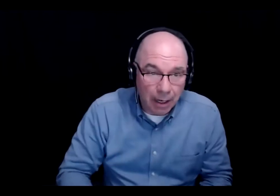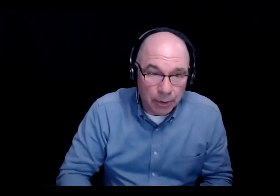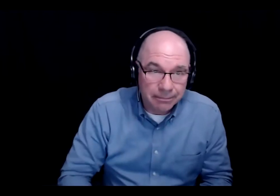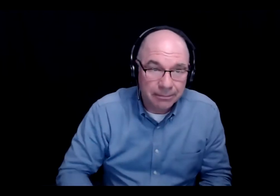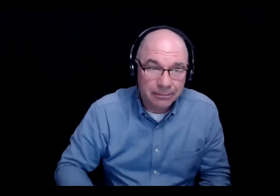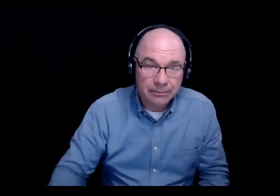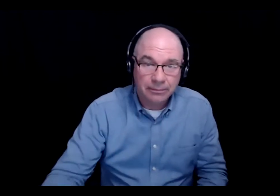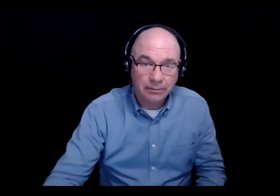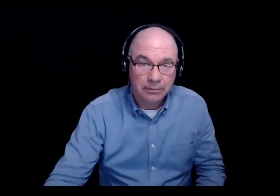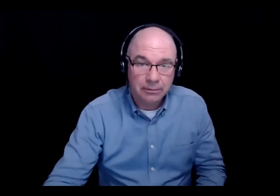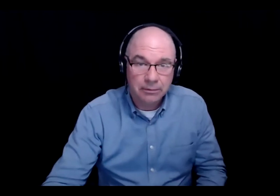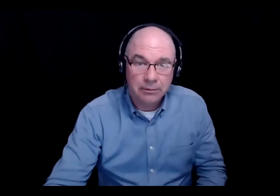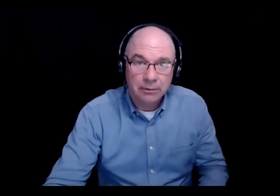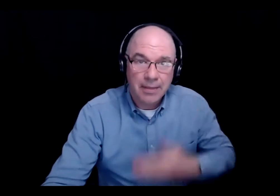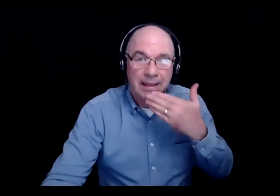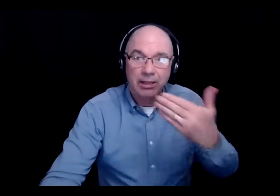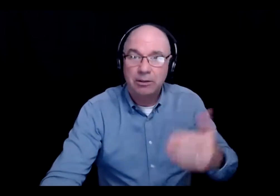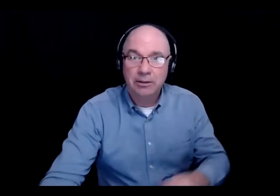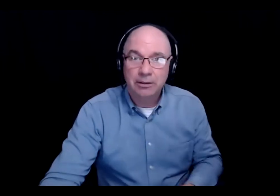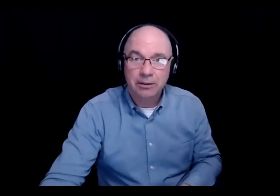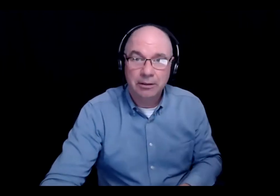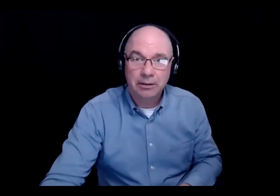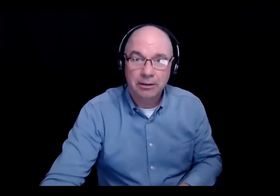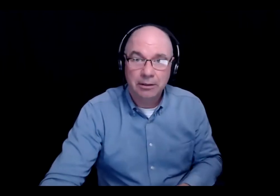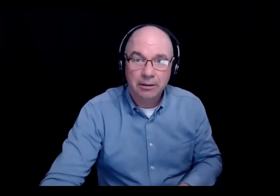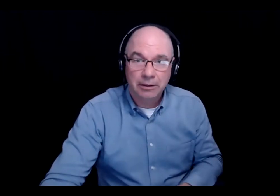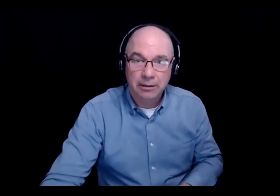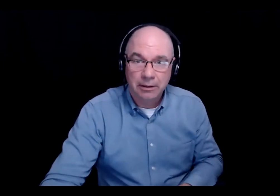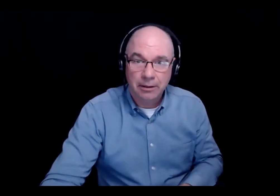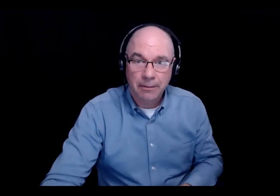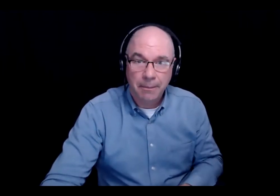Sure, I will. Thank you. Okay.